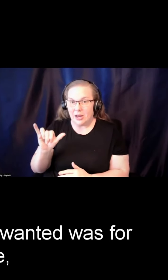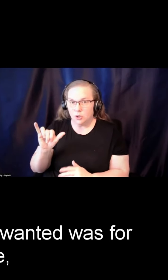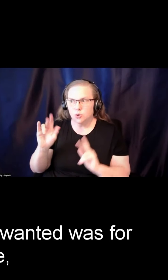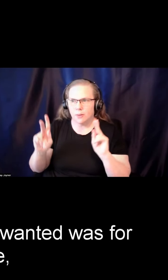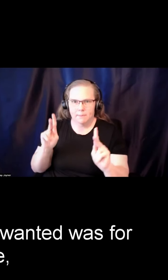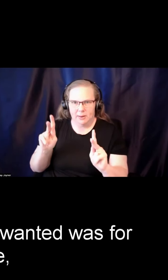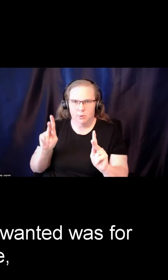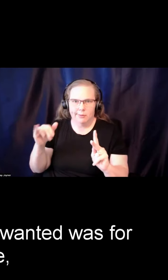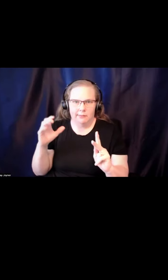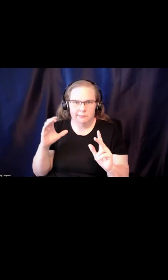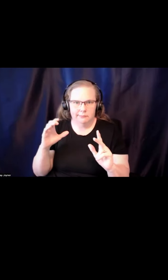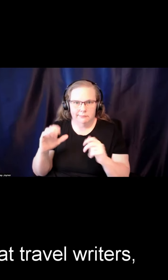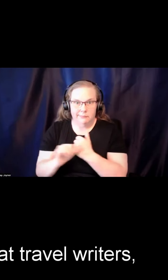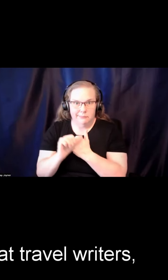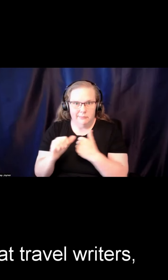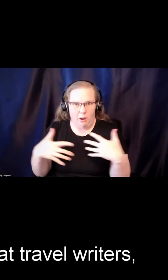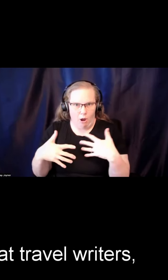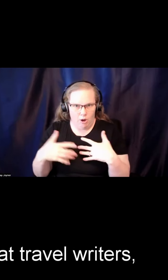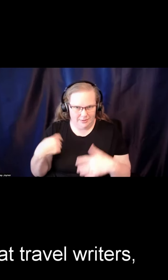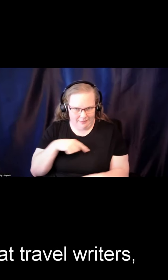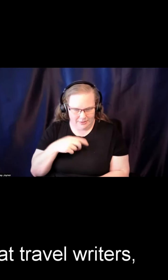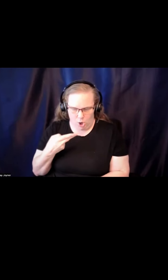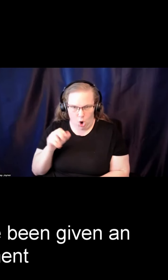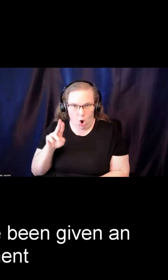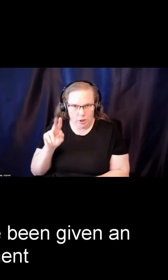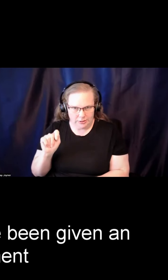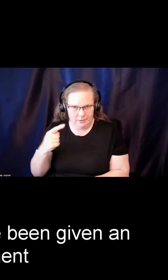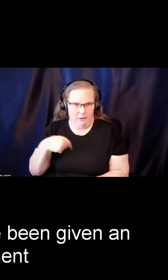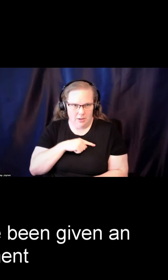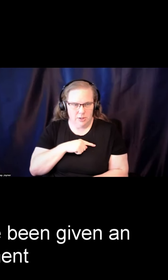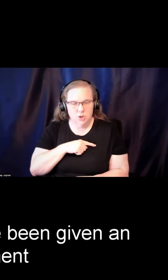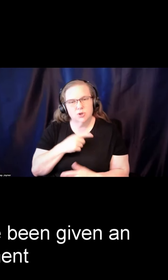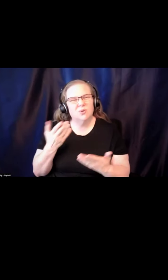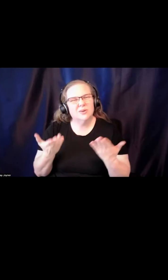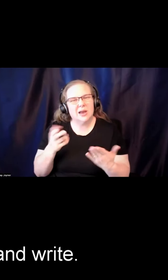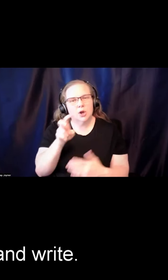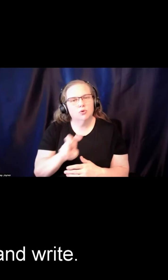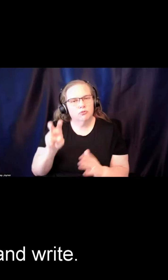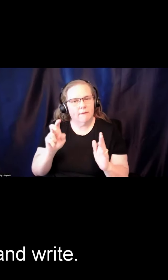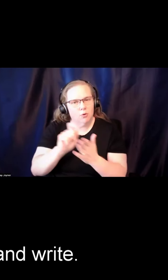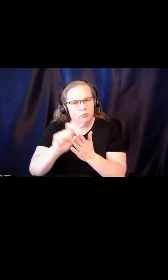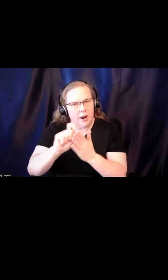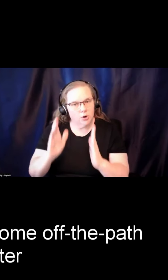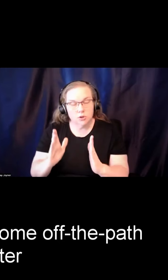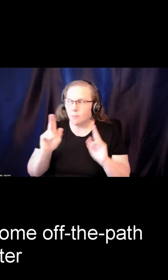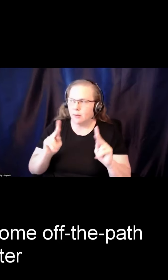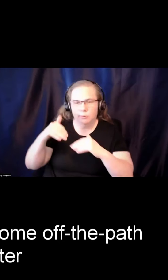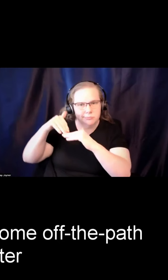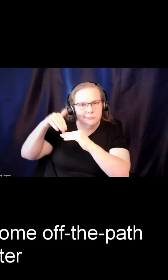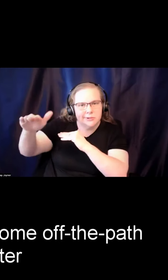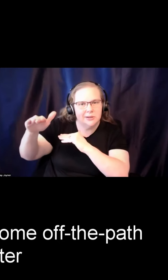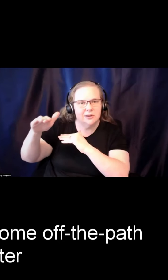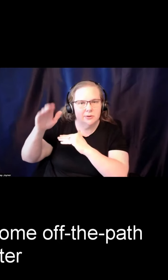the editor wanted was for people, it was mainly aimed at travel writers. So people who have been given an assignment to go abroad and write, and then they